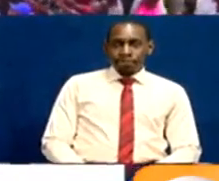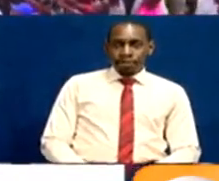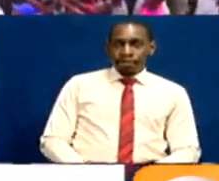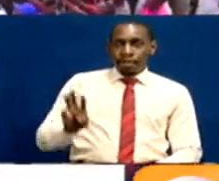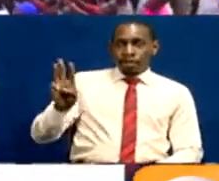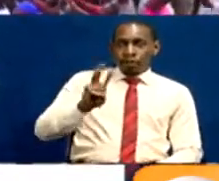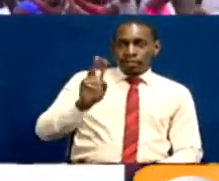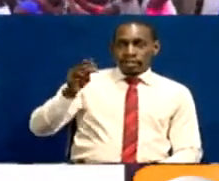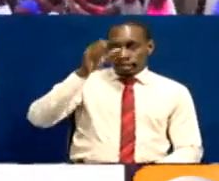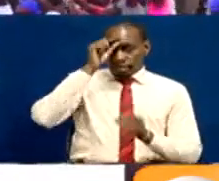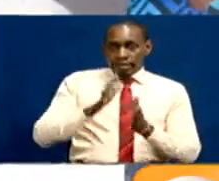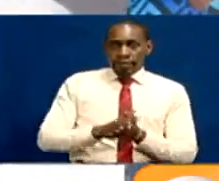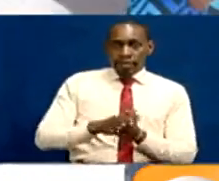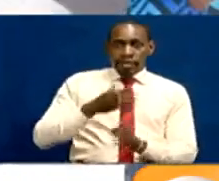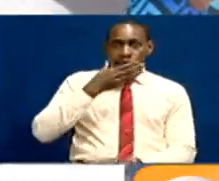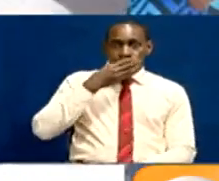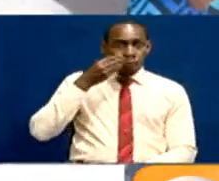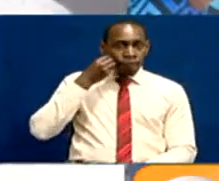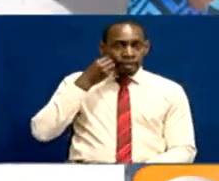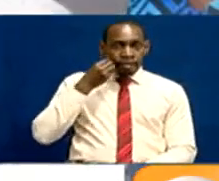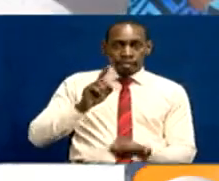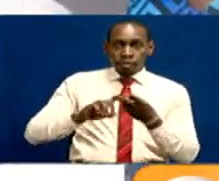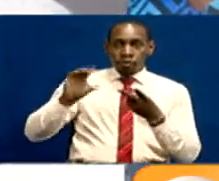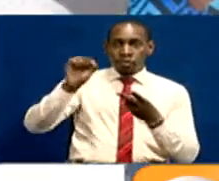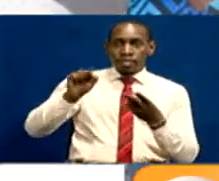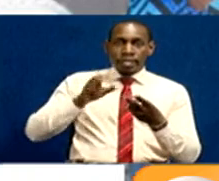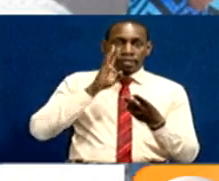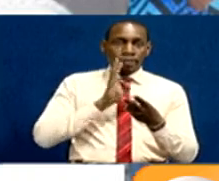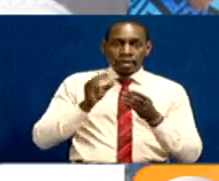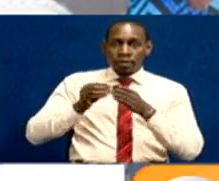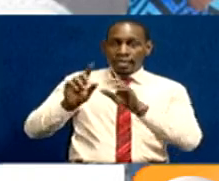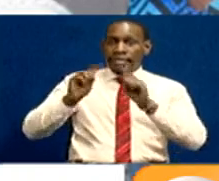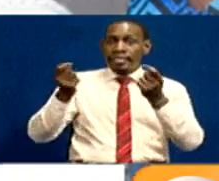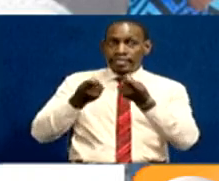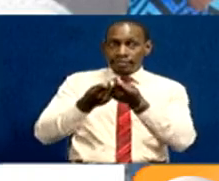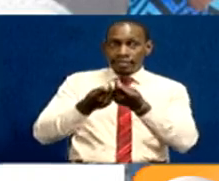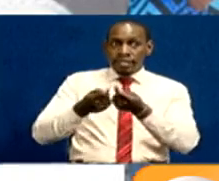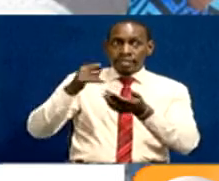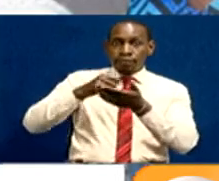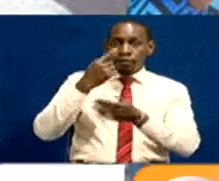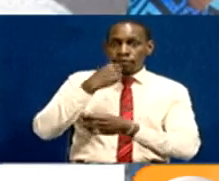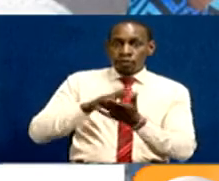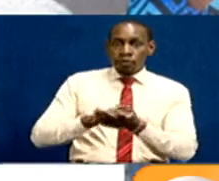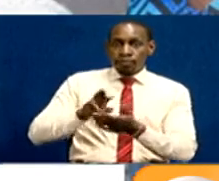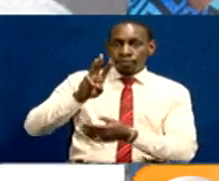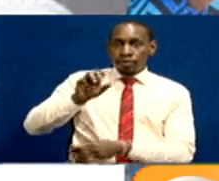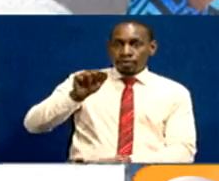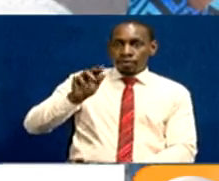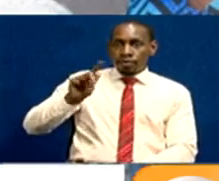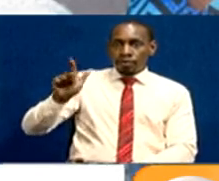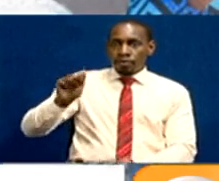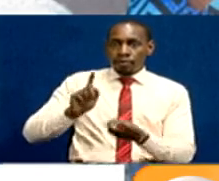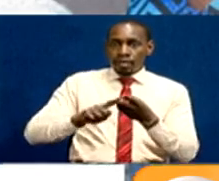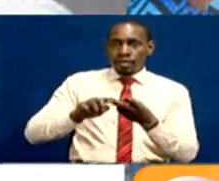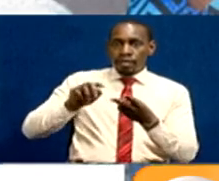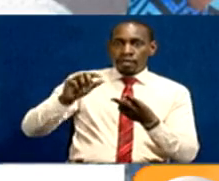In Western Kenya, Governor Wycliffe Oparanya and CS Eugene Wamalwa will be leading a team that comprises Wafula Wamunyinyi,